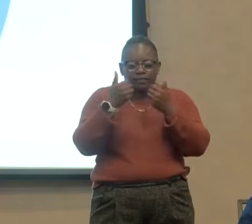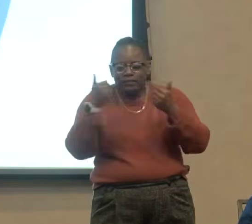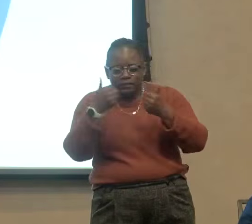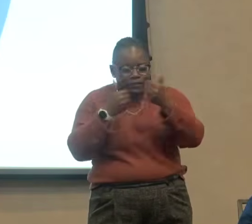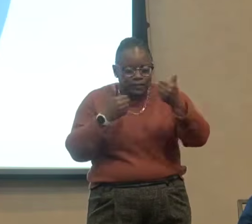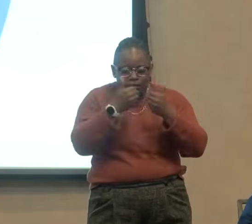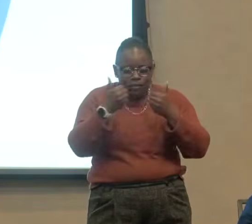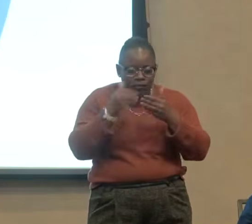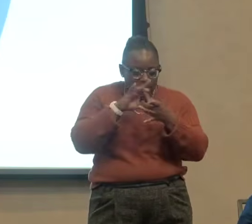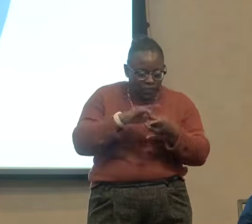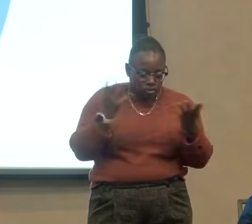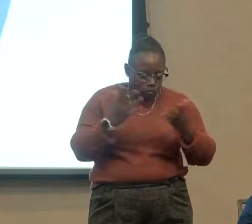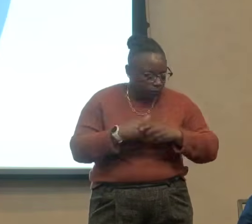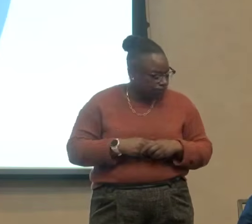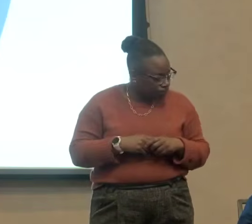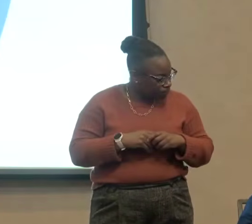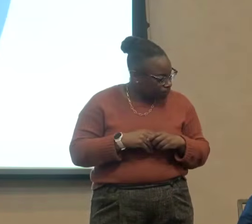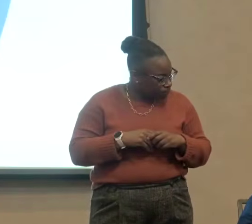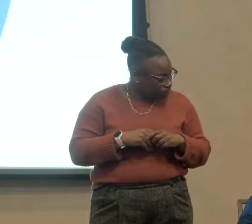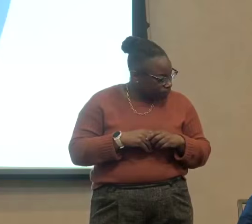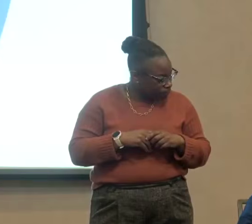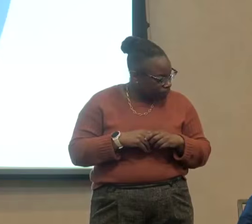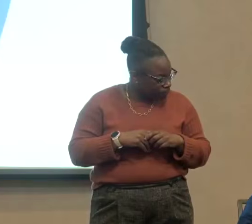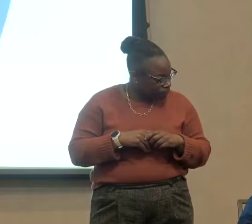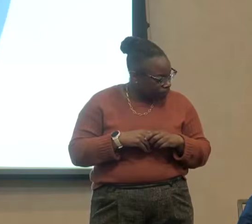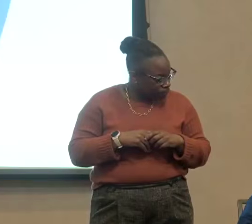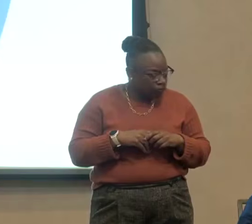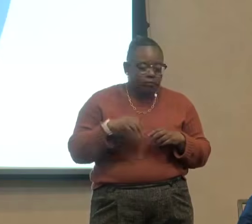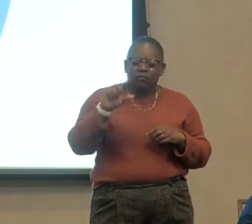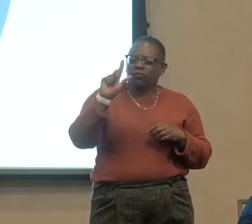out. Did you say that lupus is